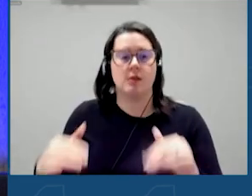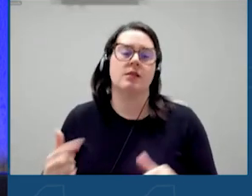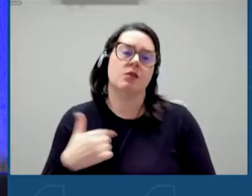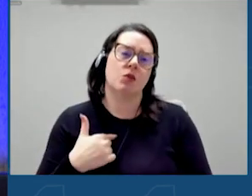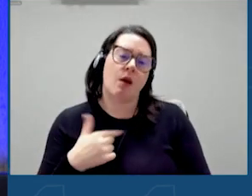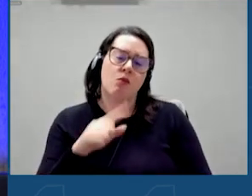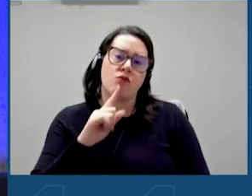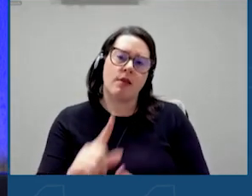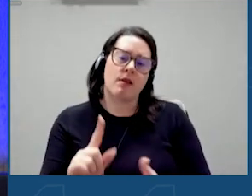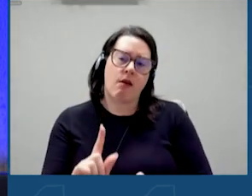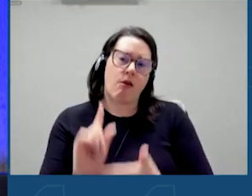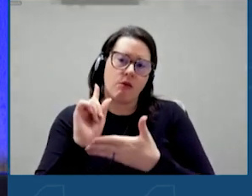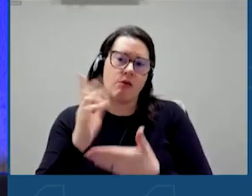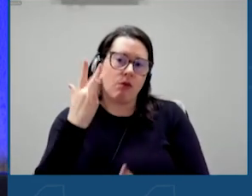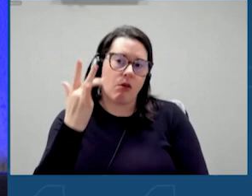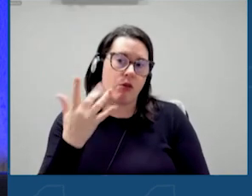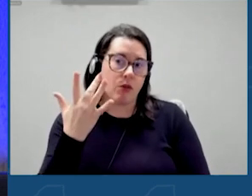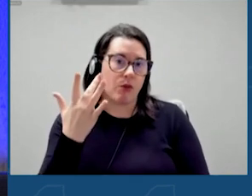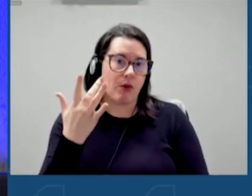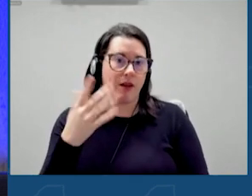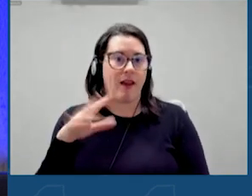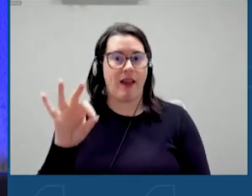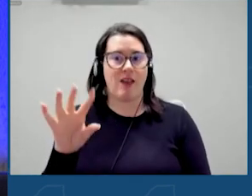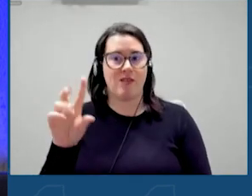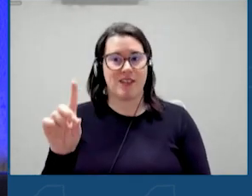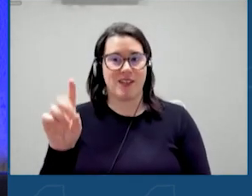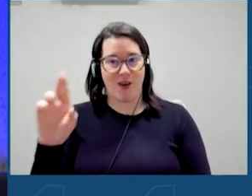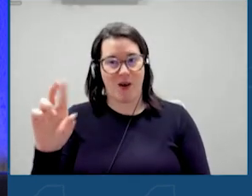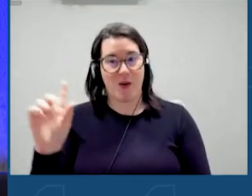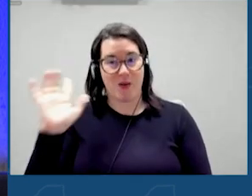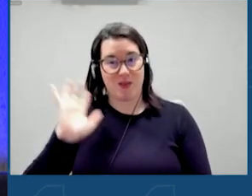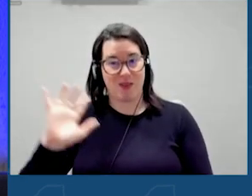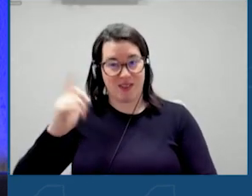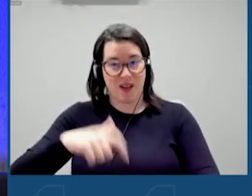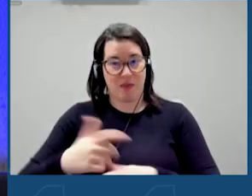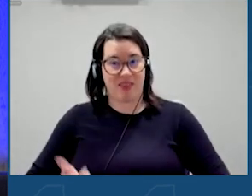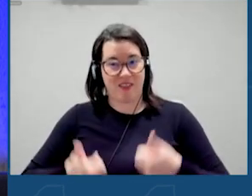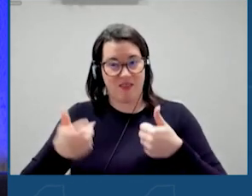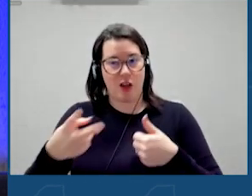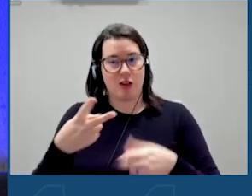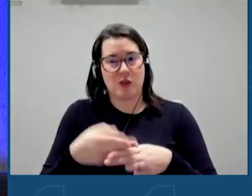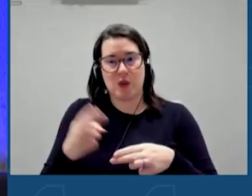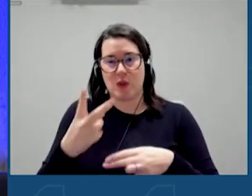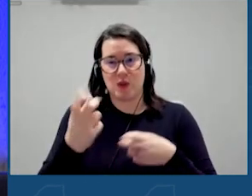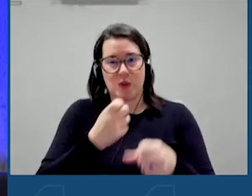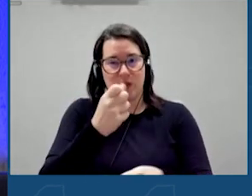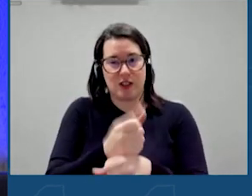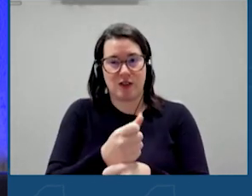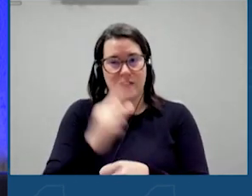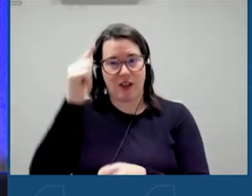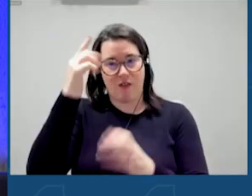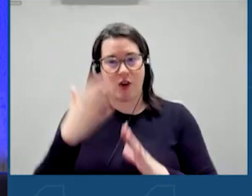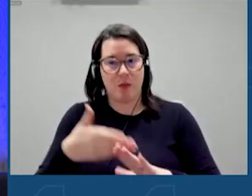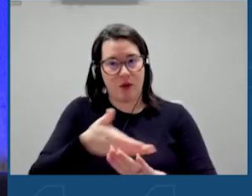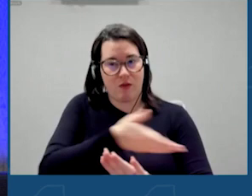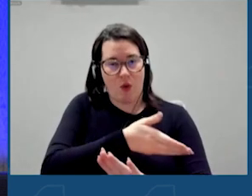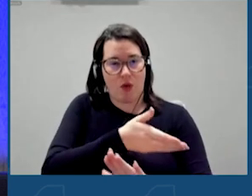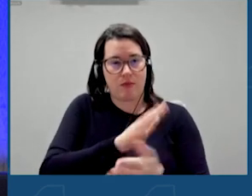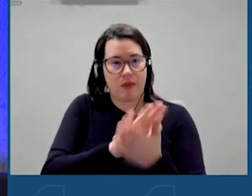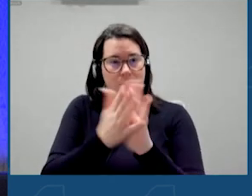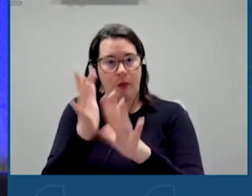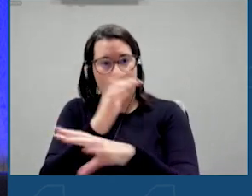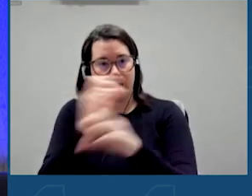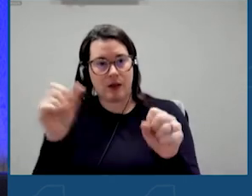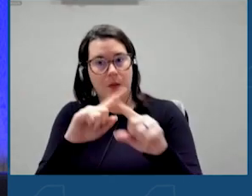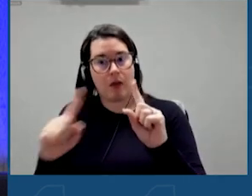the home that FDR once occupied. The short 2 years he was governor before he became president, but it was also during the